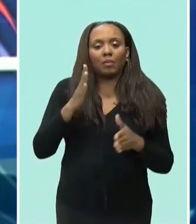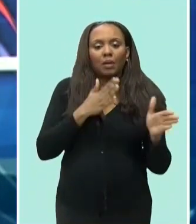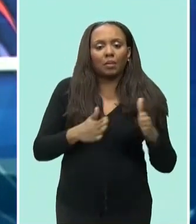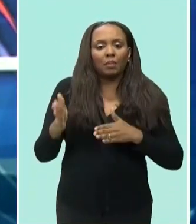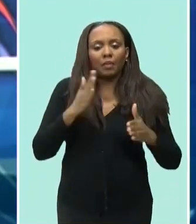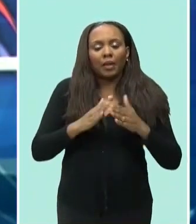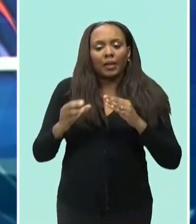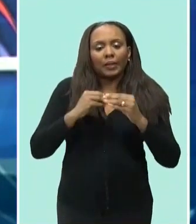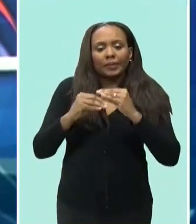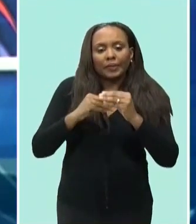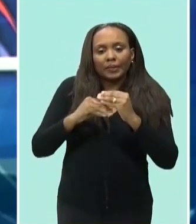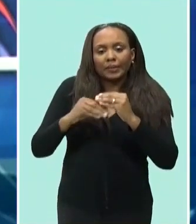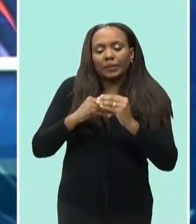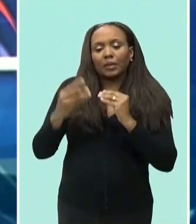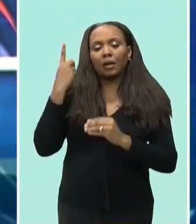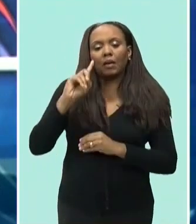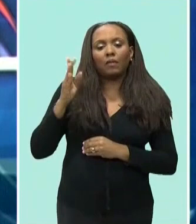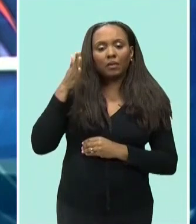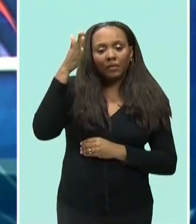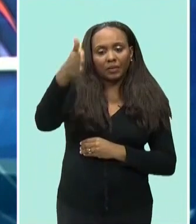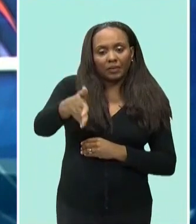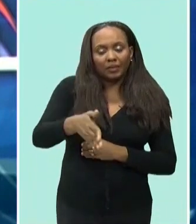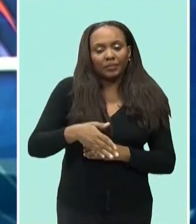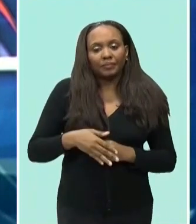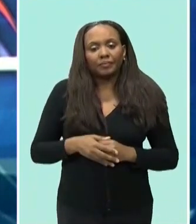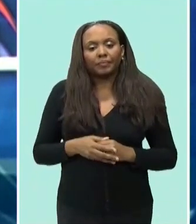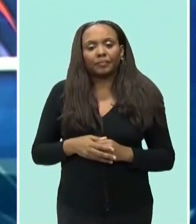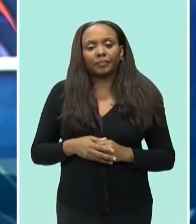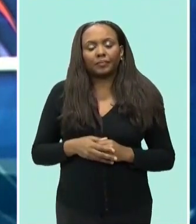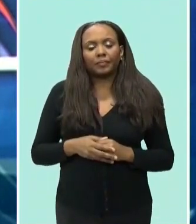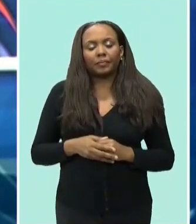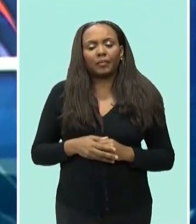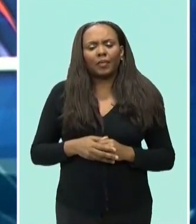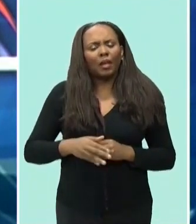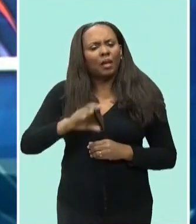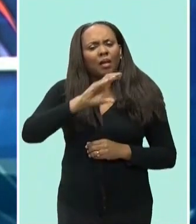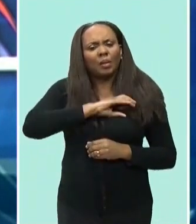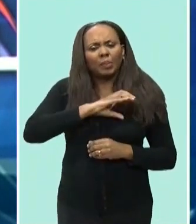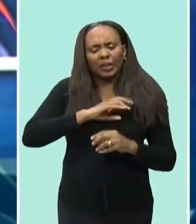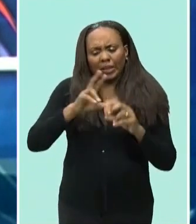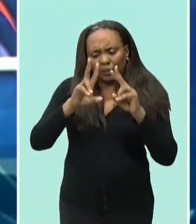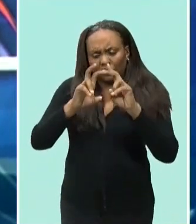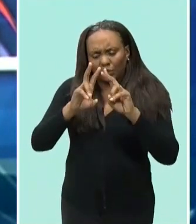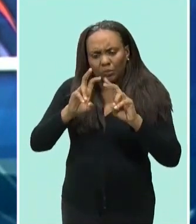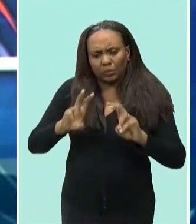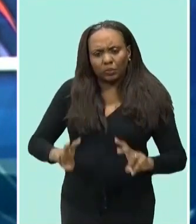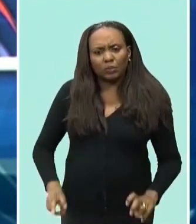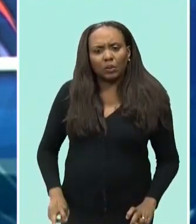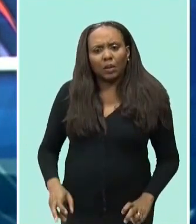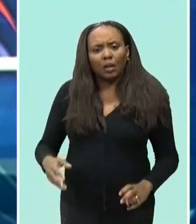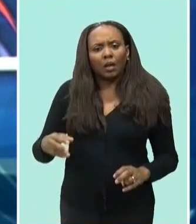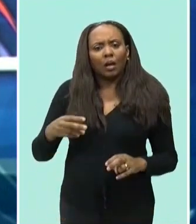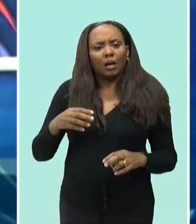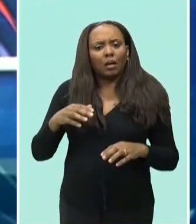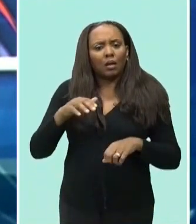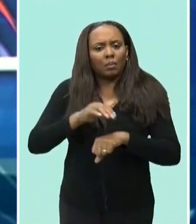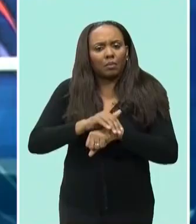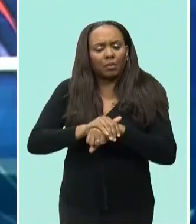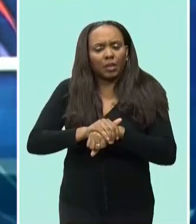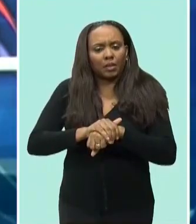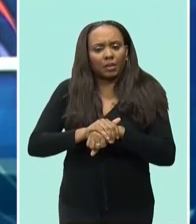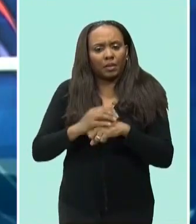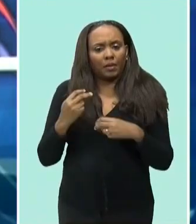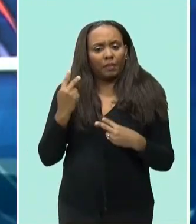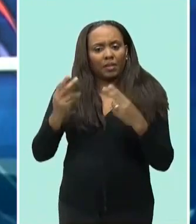for the facility going forward. While police are probing the discovery of a British visitor's body in the waters